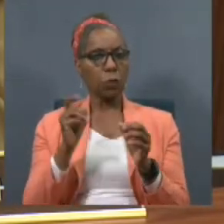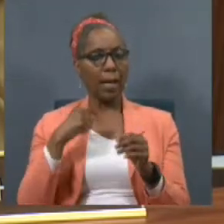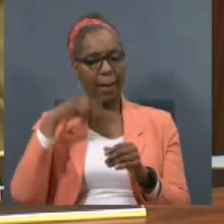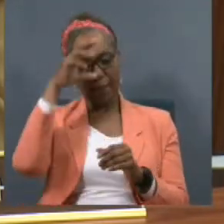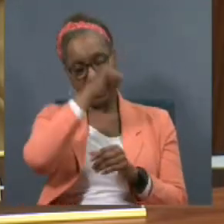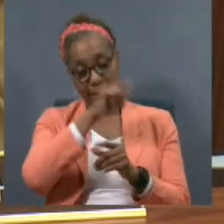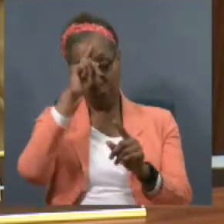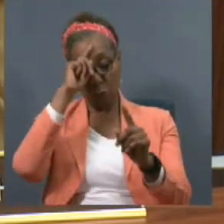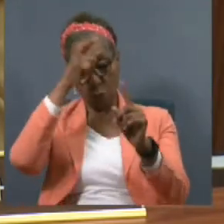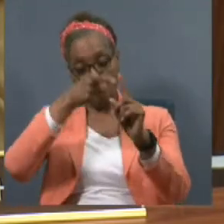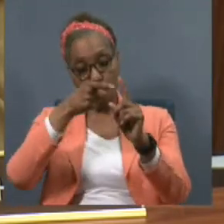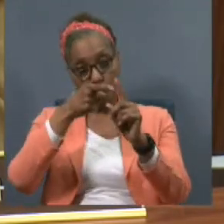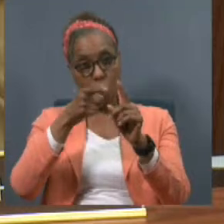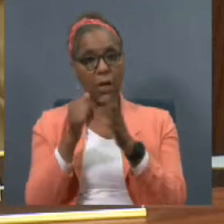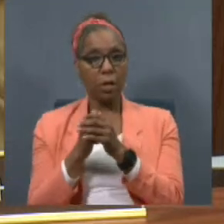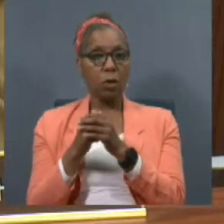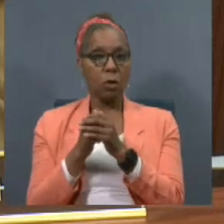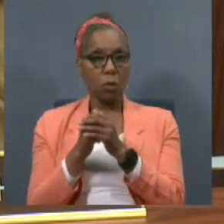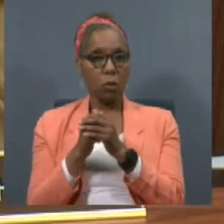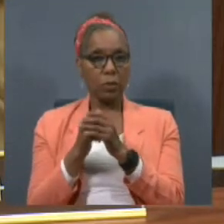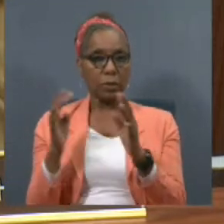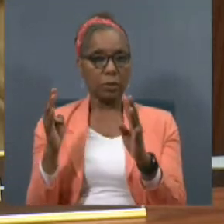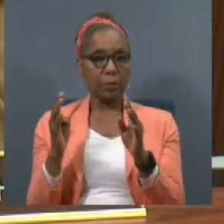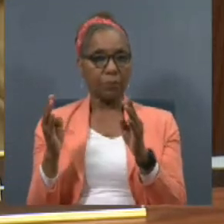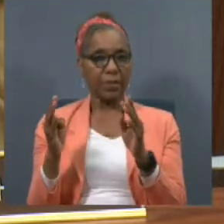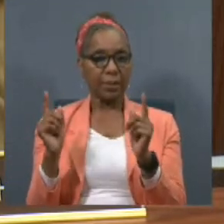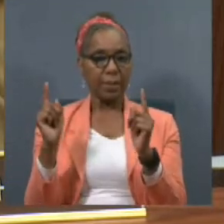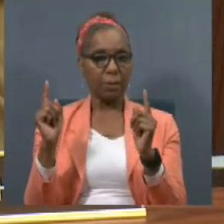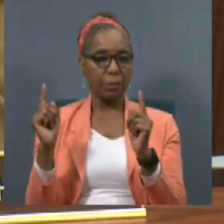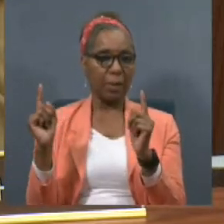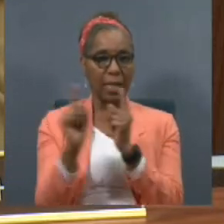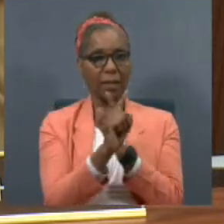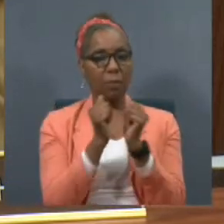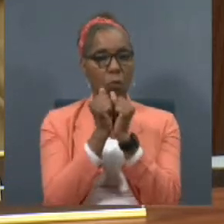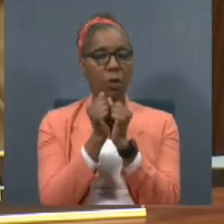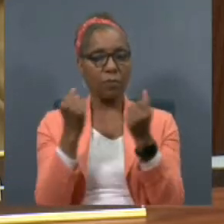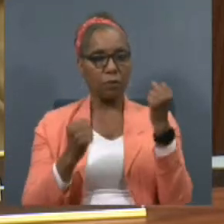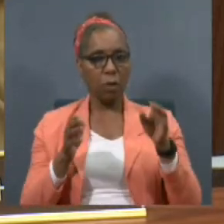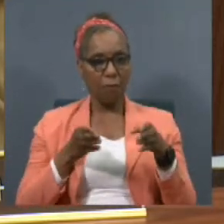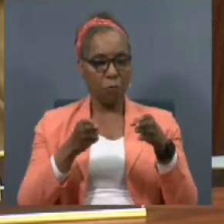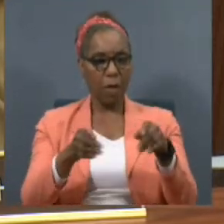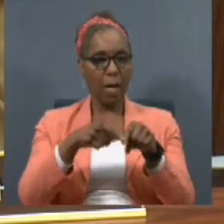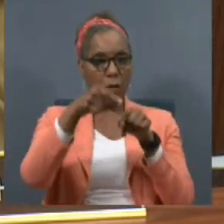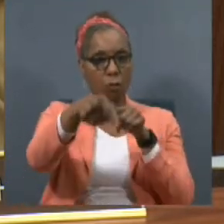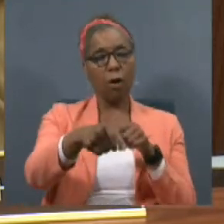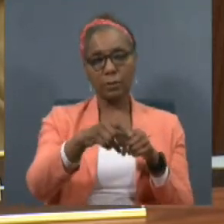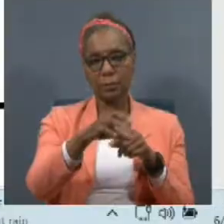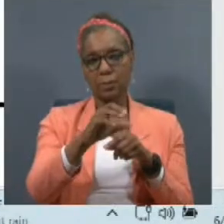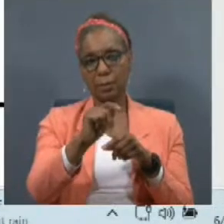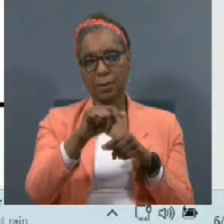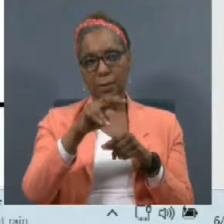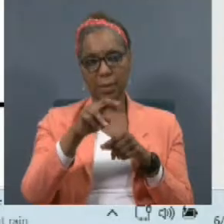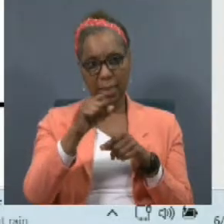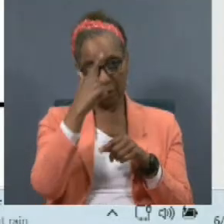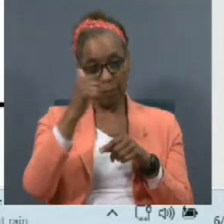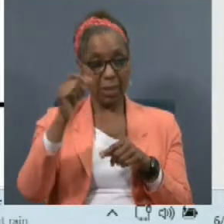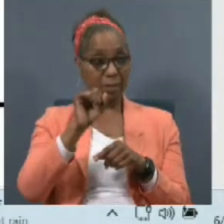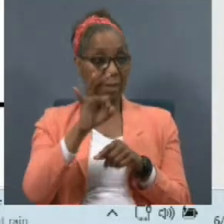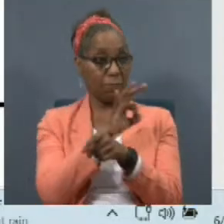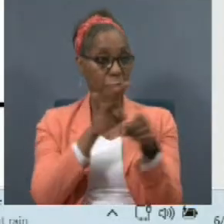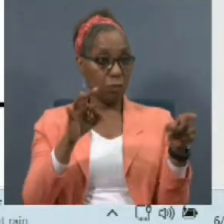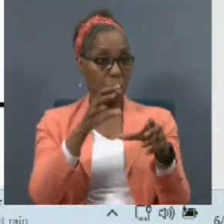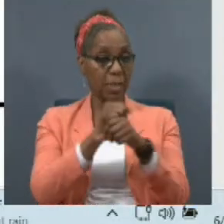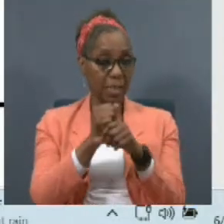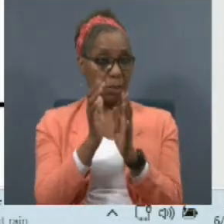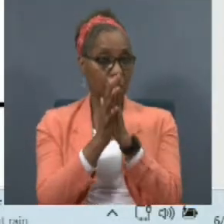guess the goal here would be to line it up with the driveway across Canis, because if you ever get